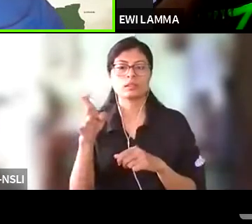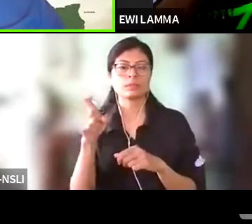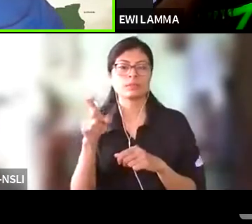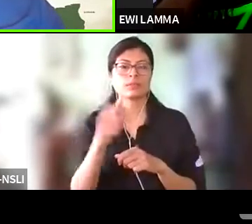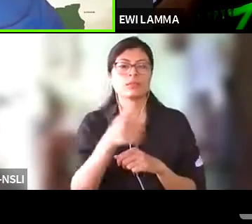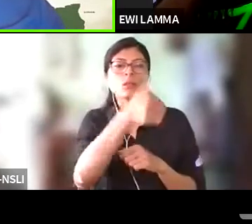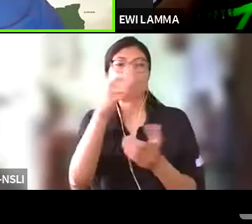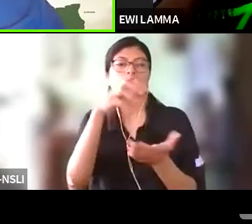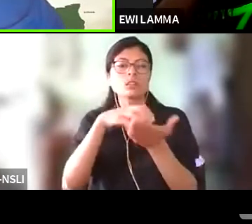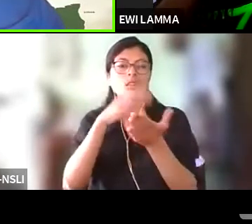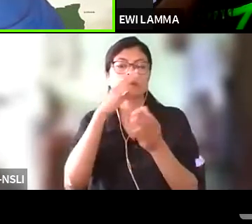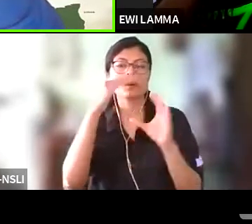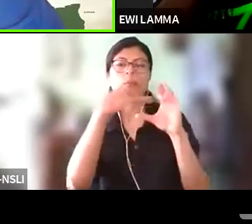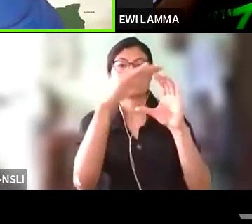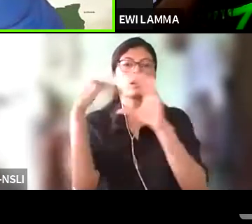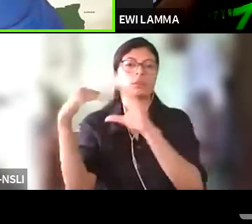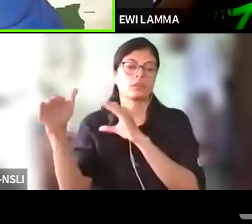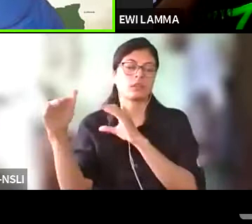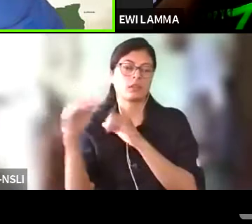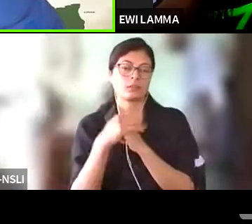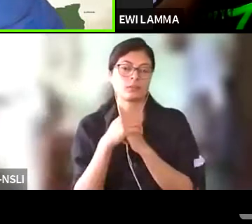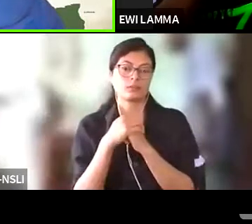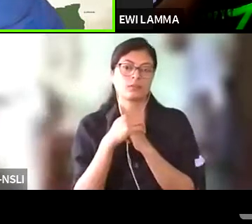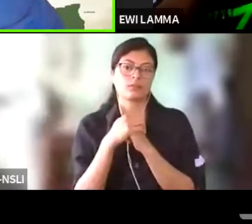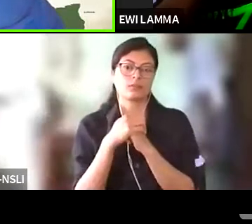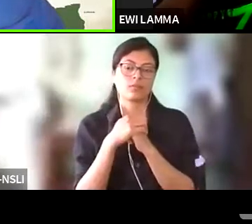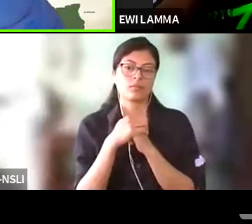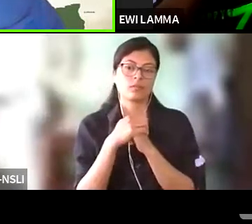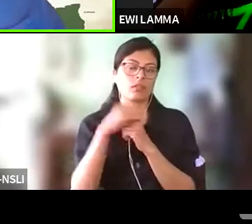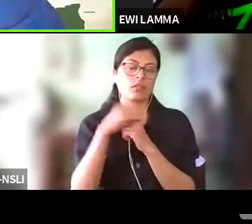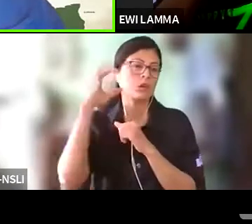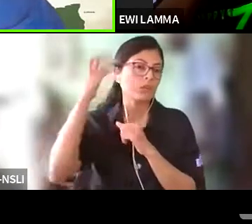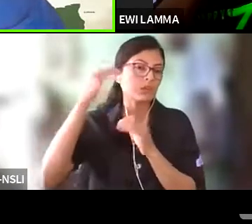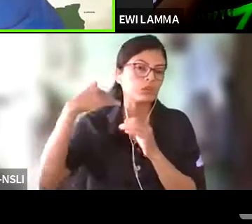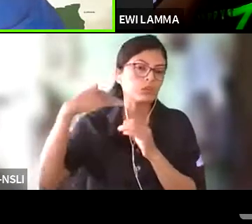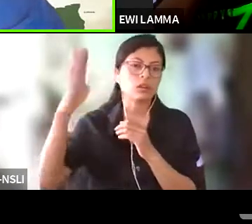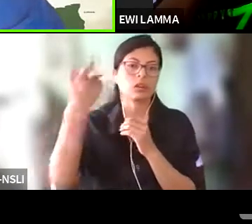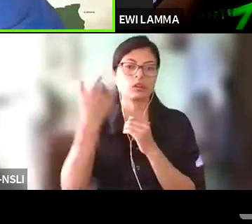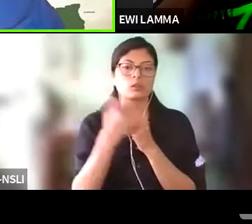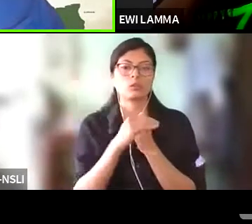catch, they will go back to the country. So.